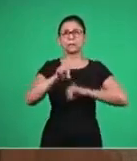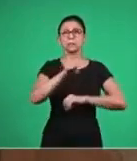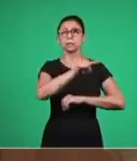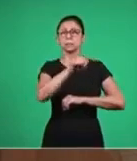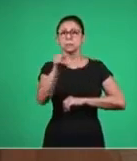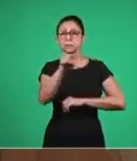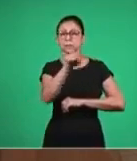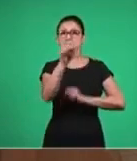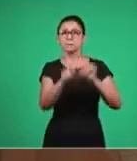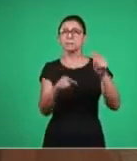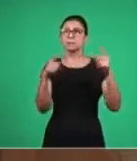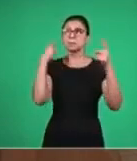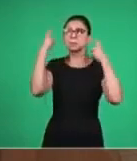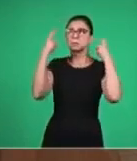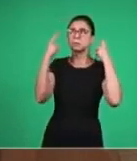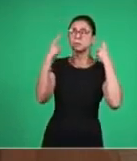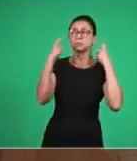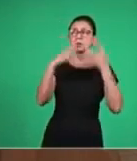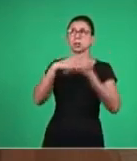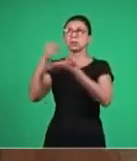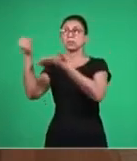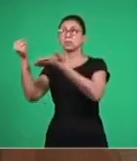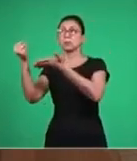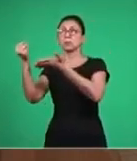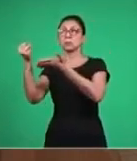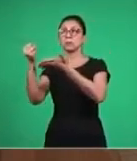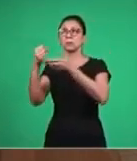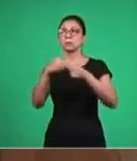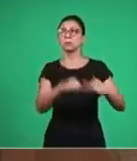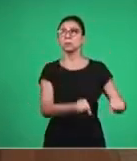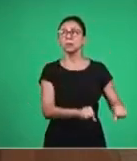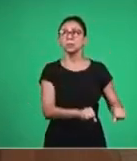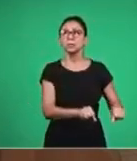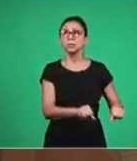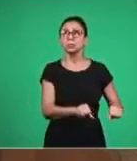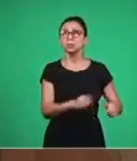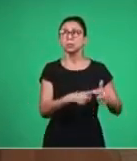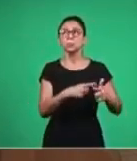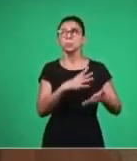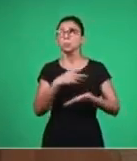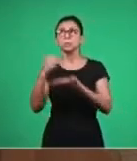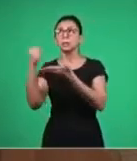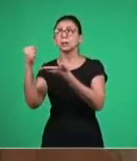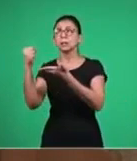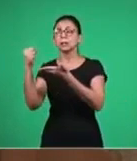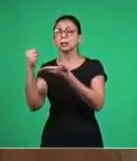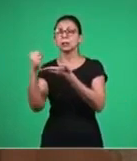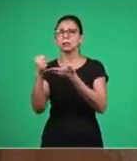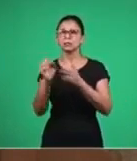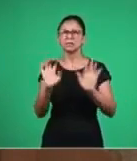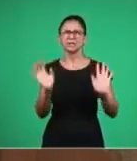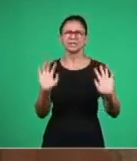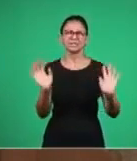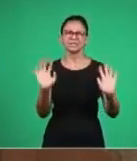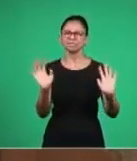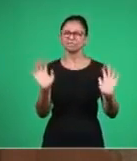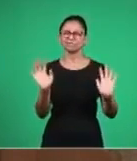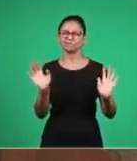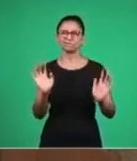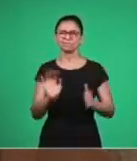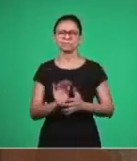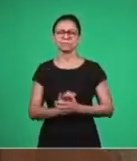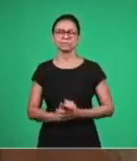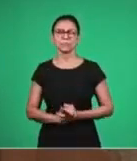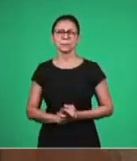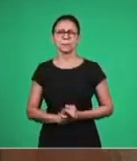word that the people should be worried. Oh, am I gonna go, or why am I not gonna go? Am I gonna go, or